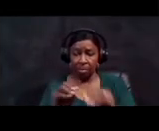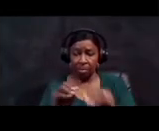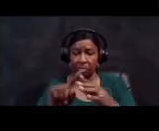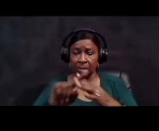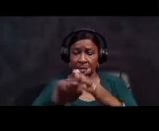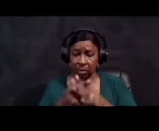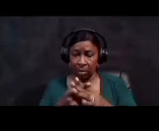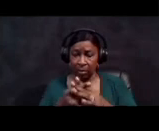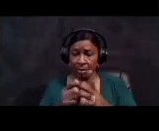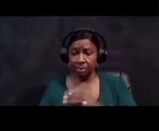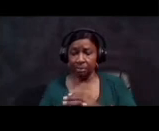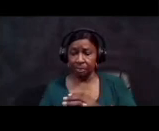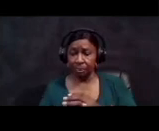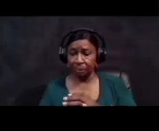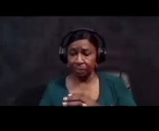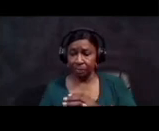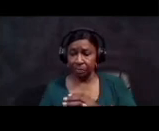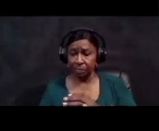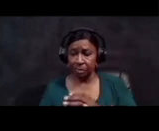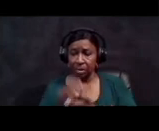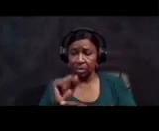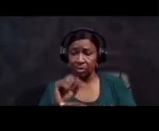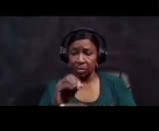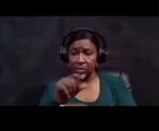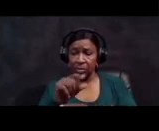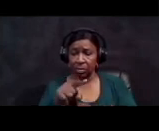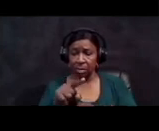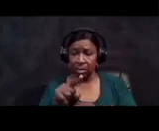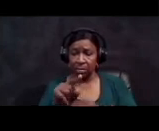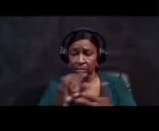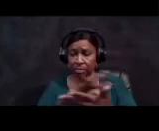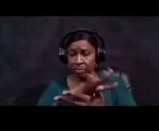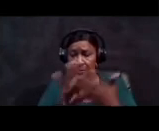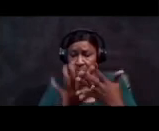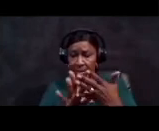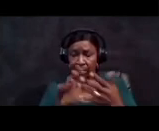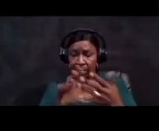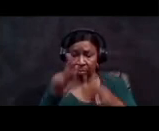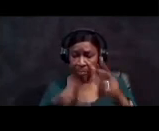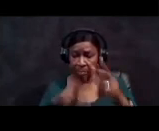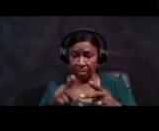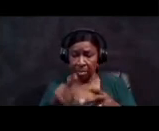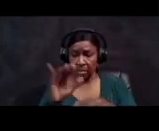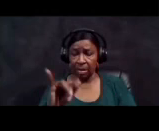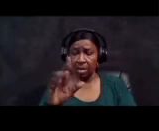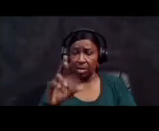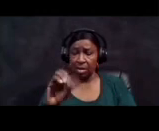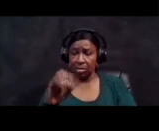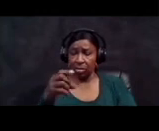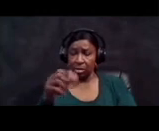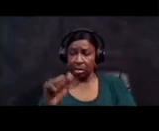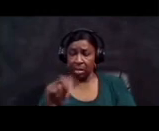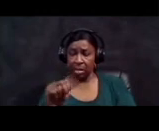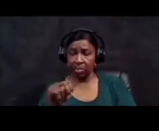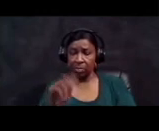asylum. So the specter of boat people that Reagan most proximately